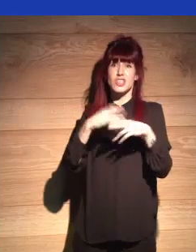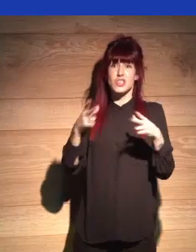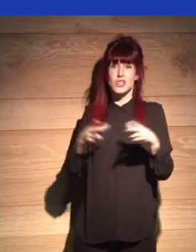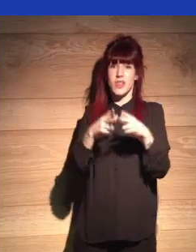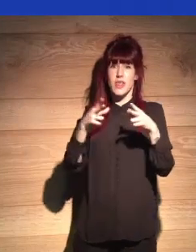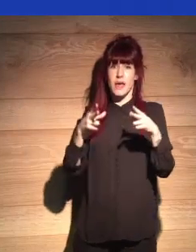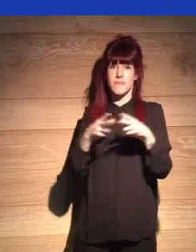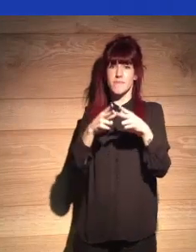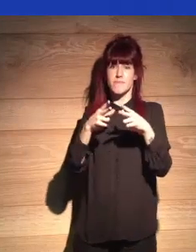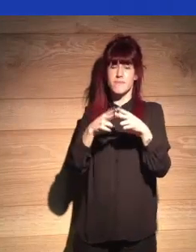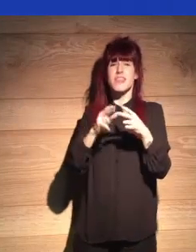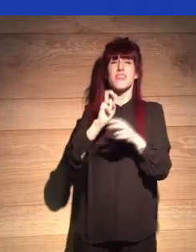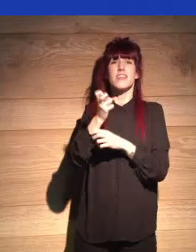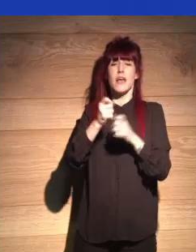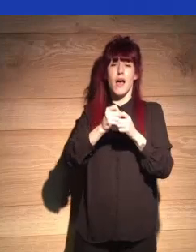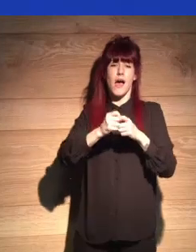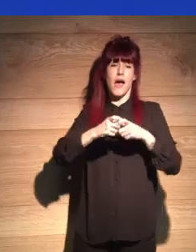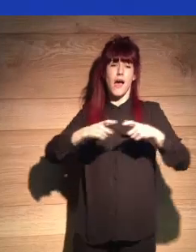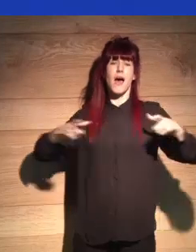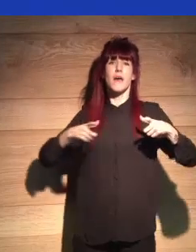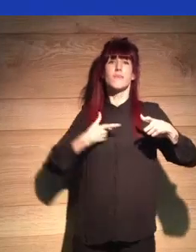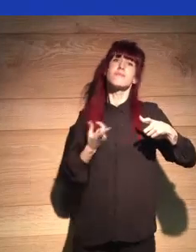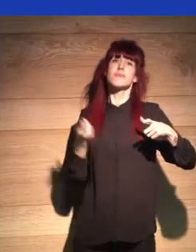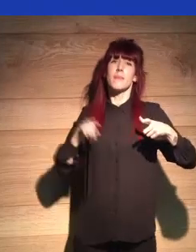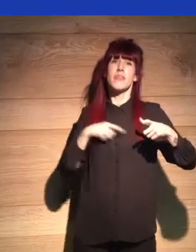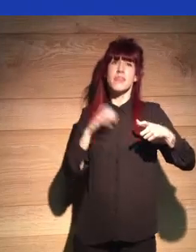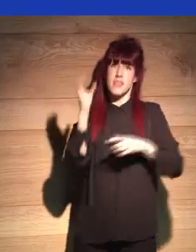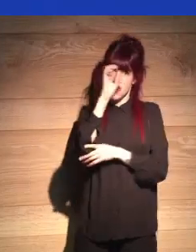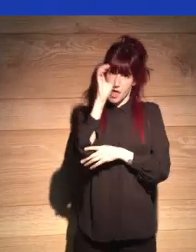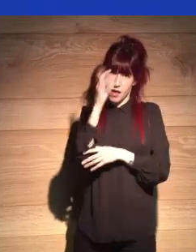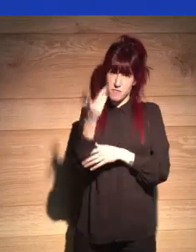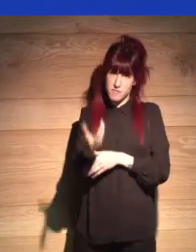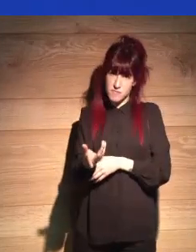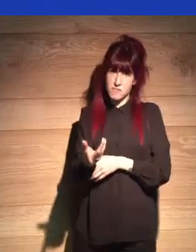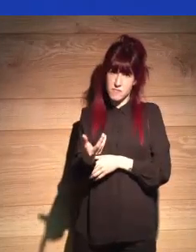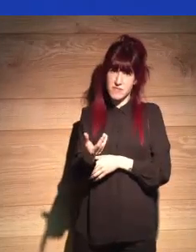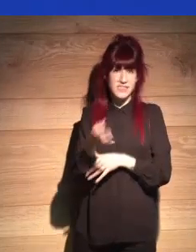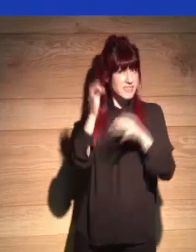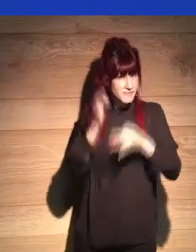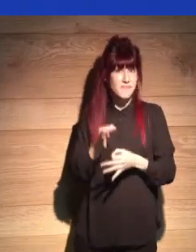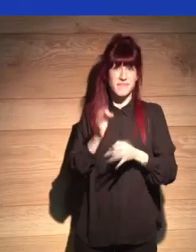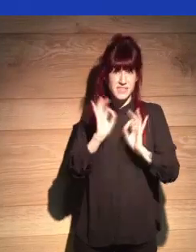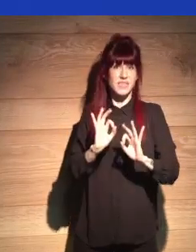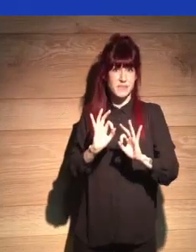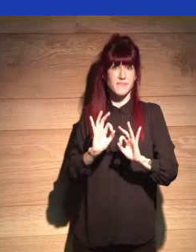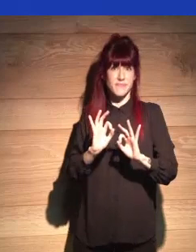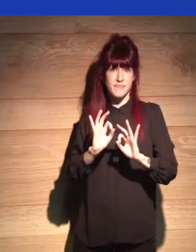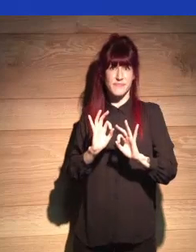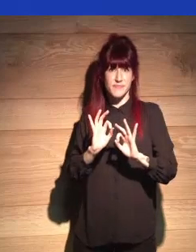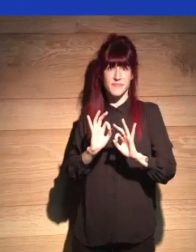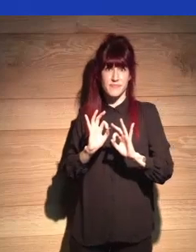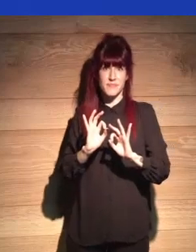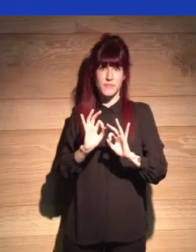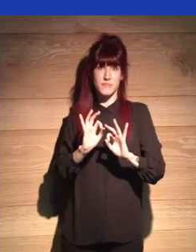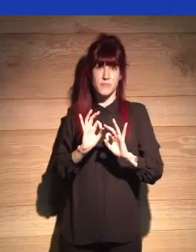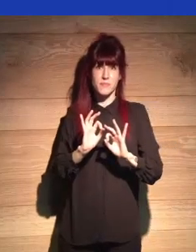will be in a society, more diverse society, including science. This is how it is.